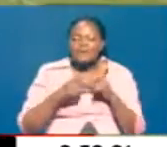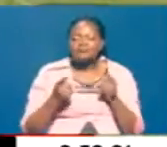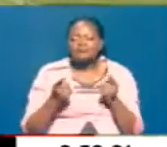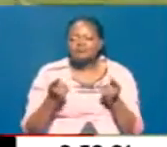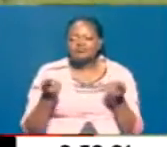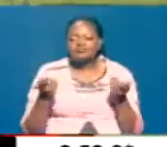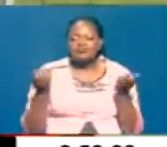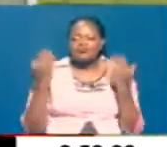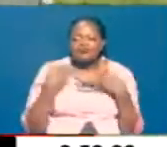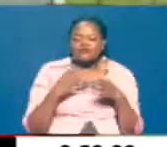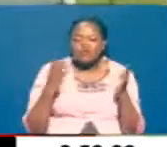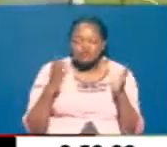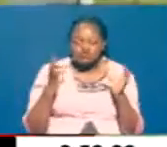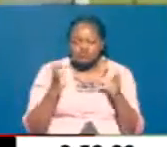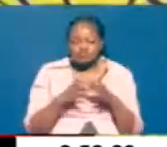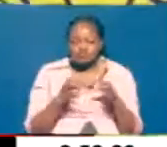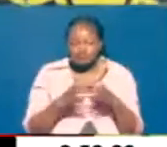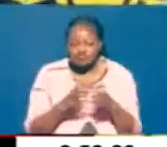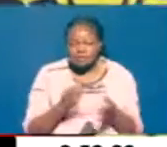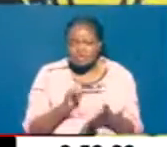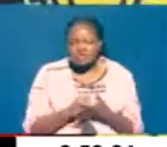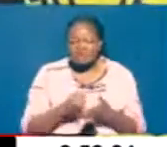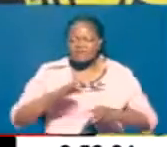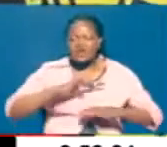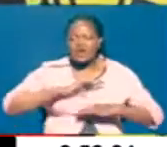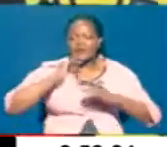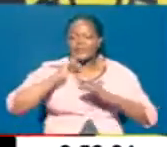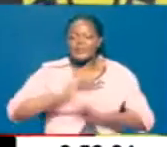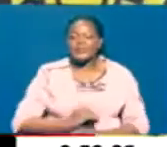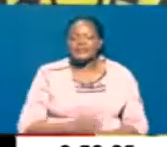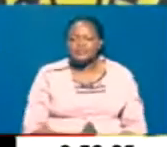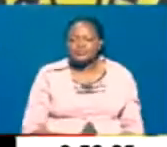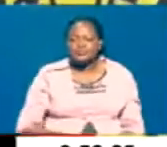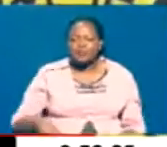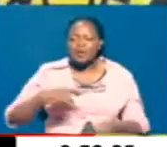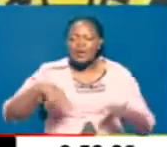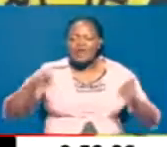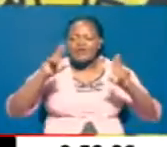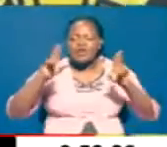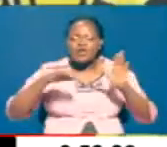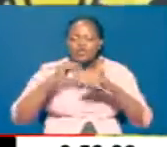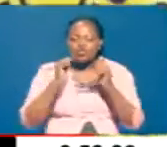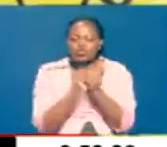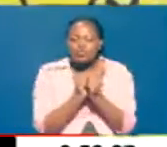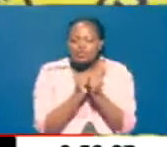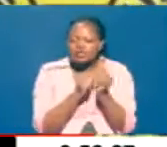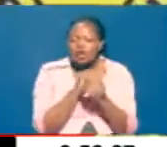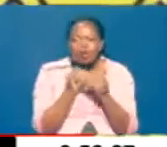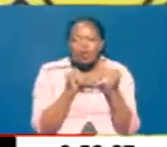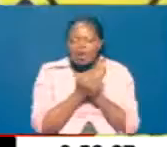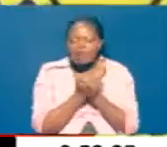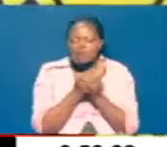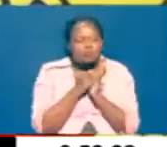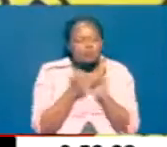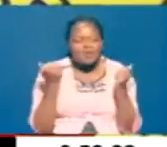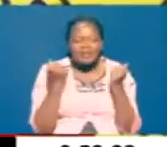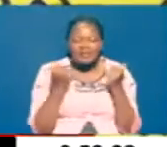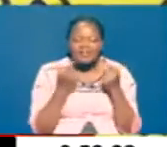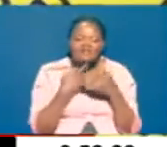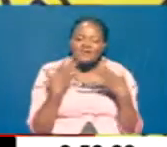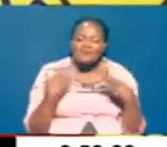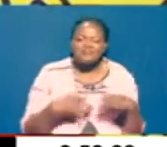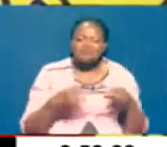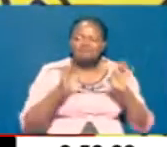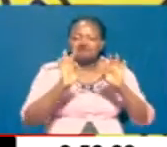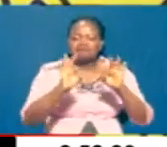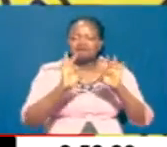fully fit squad which has had enough rest. Tuko wote, tumetrain wote vizuri. Kila mtu iko sawa.